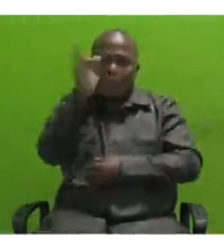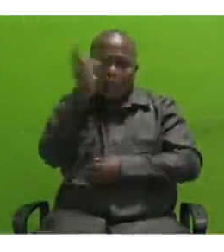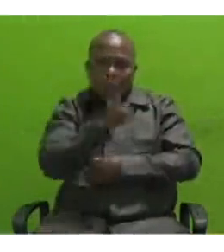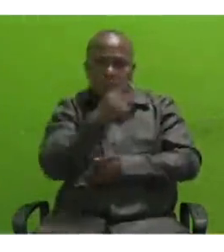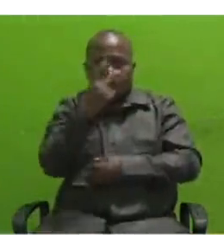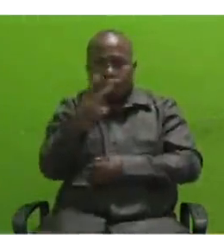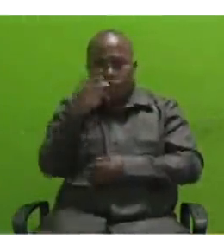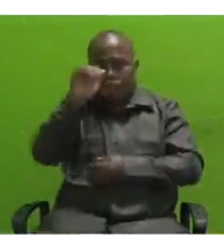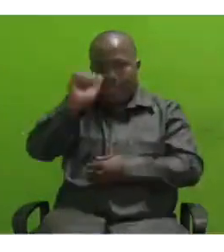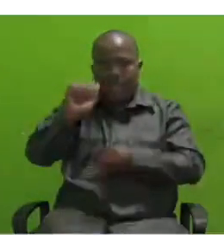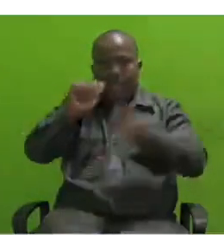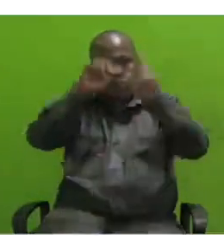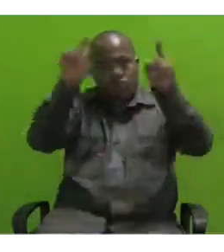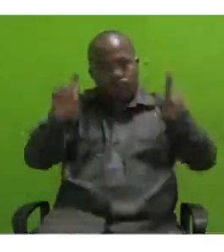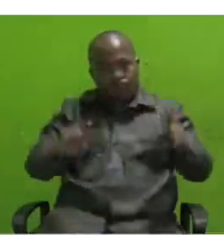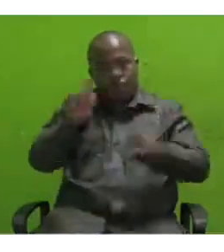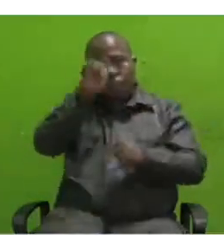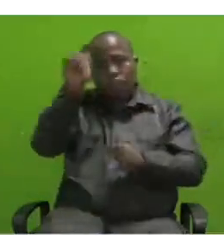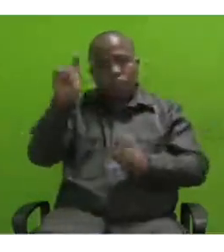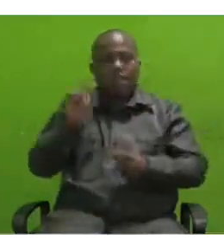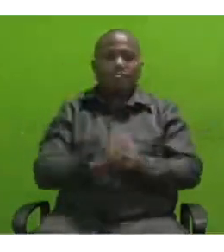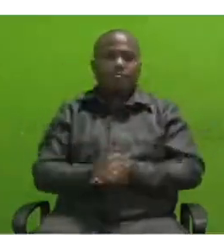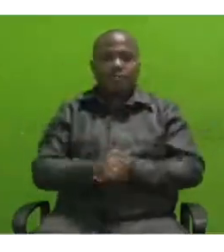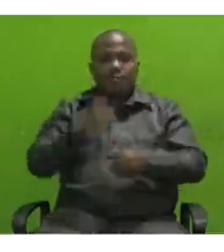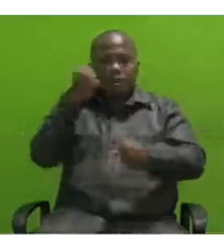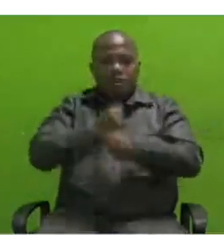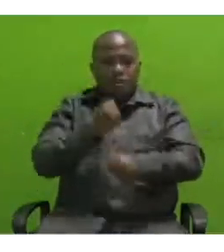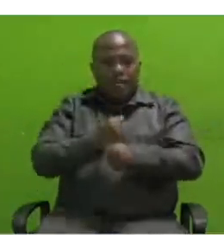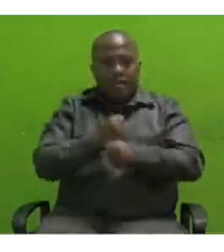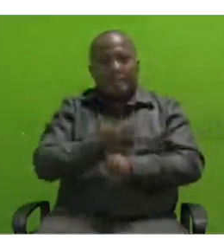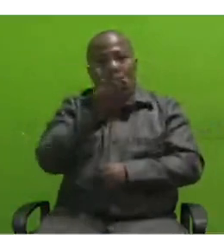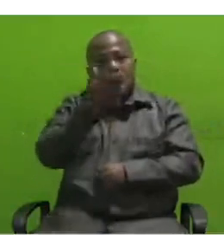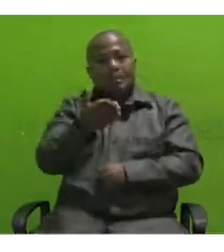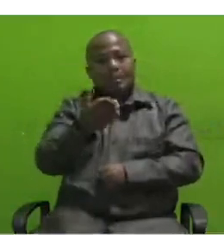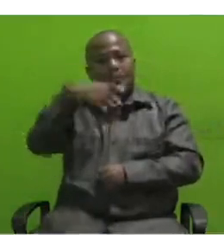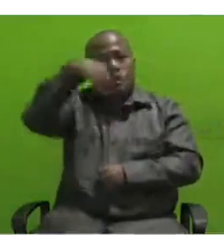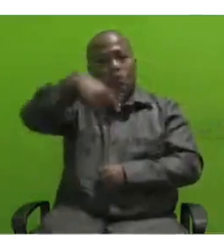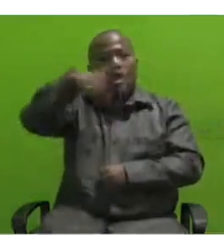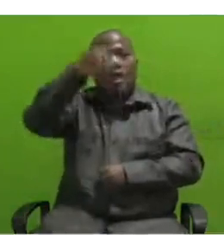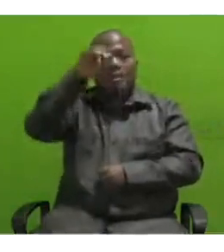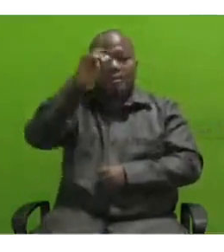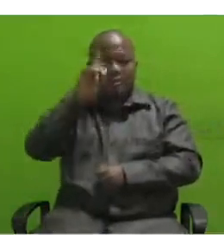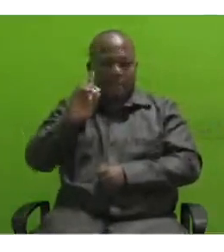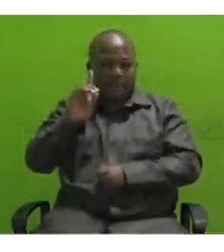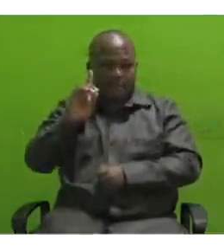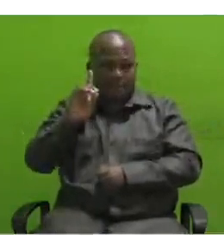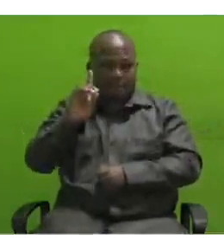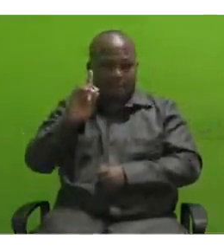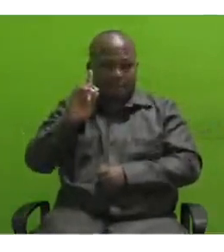2a square in both sides to make it what? To make it a quadratic, make it